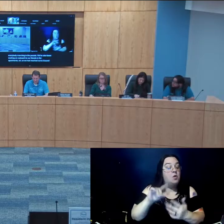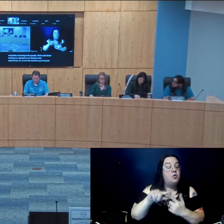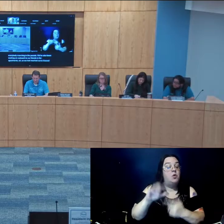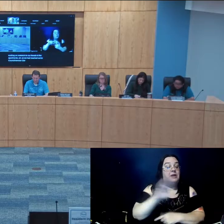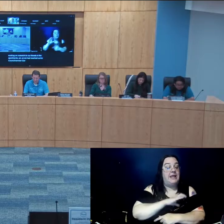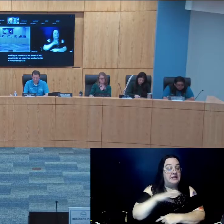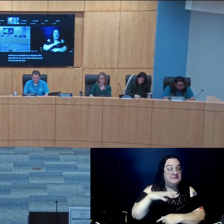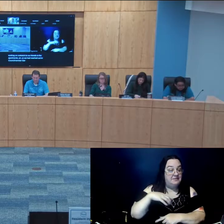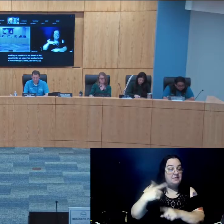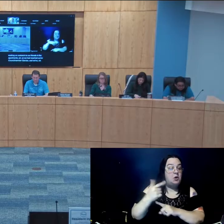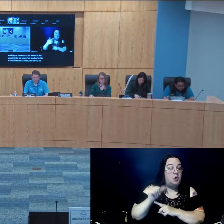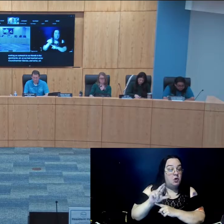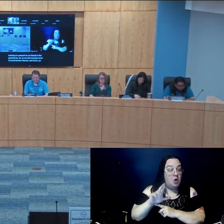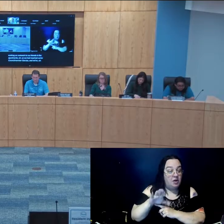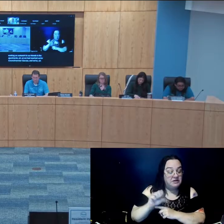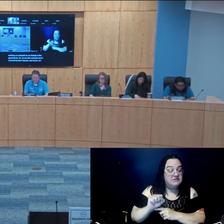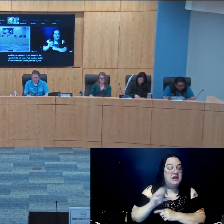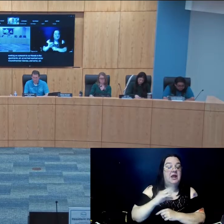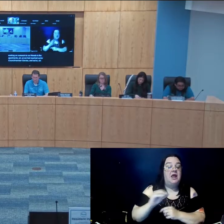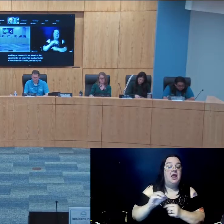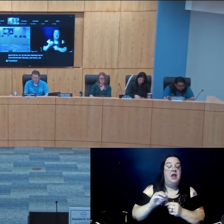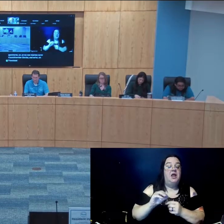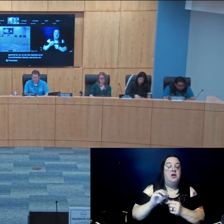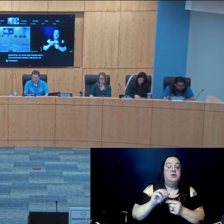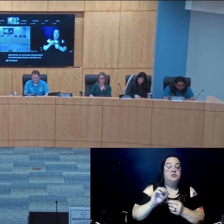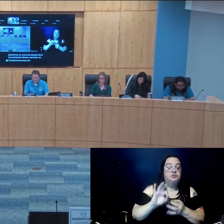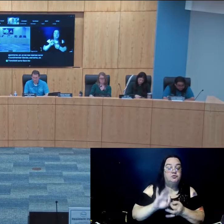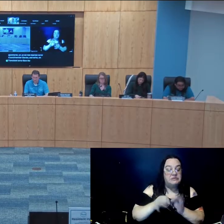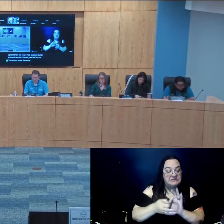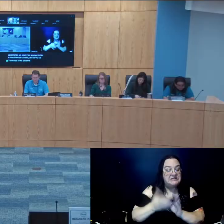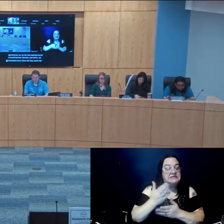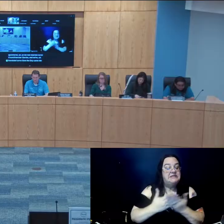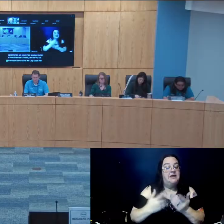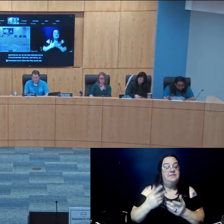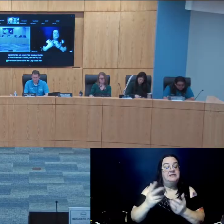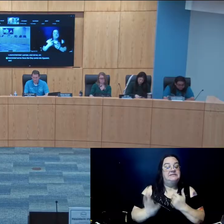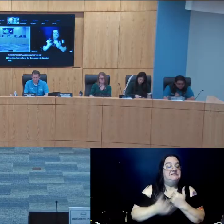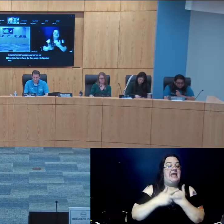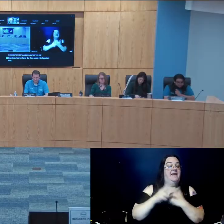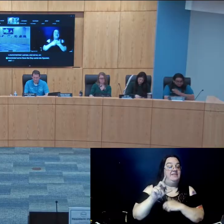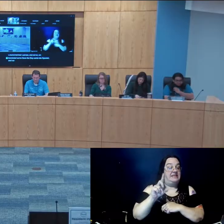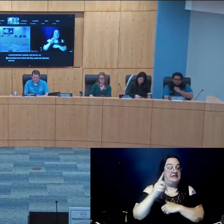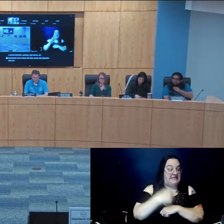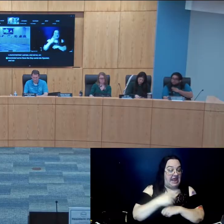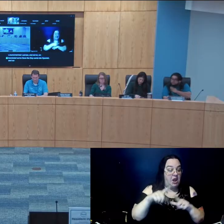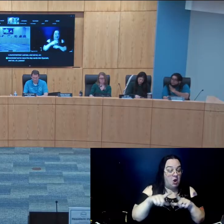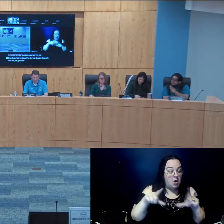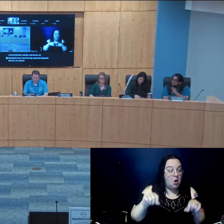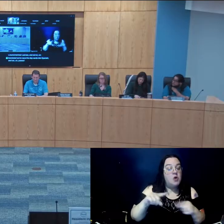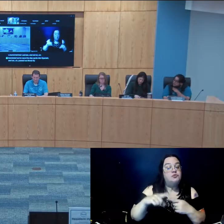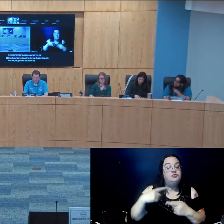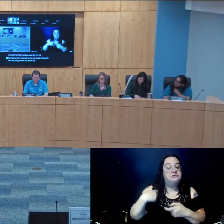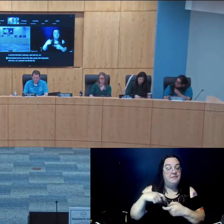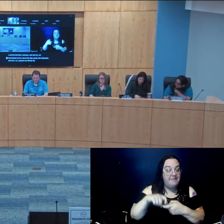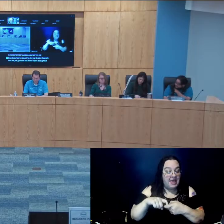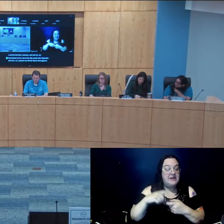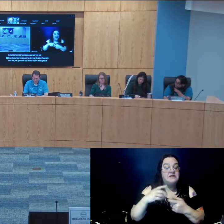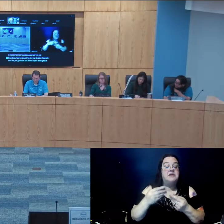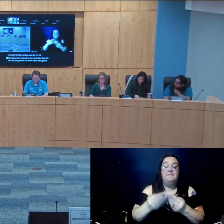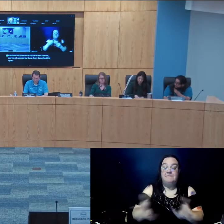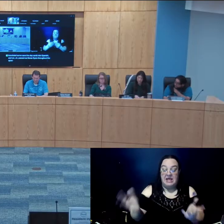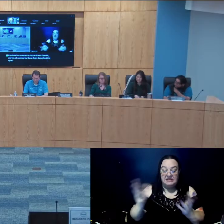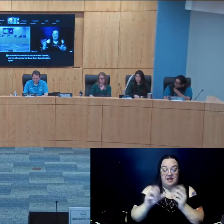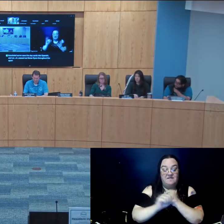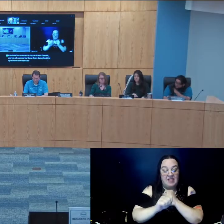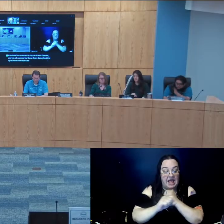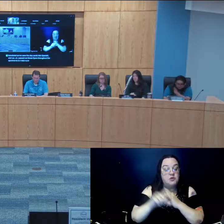and we've translated some save the date cards into Spanish, and we passed out those flyers throughout the apartments to make